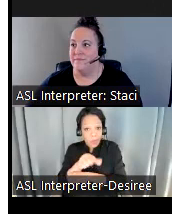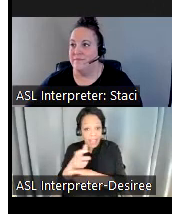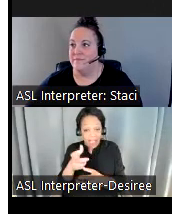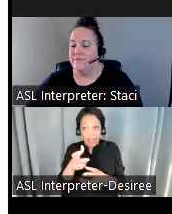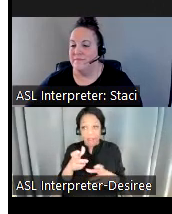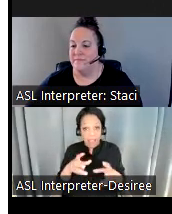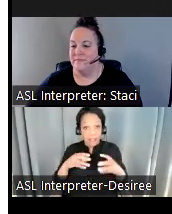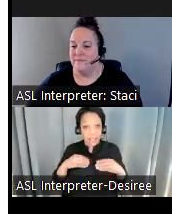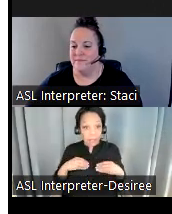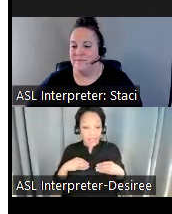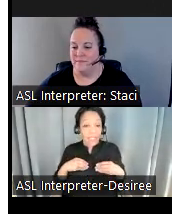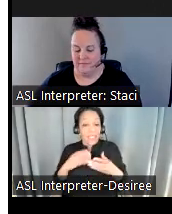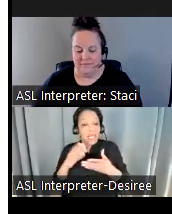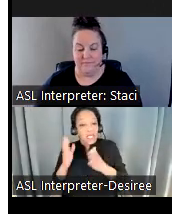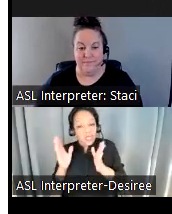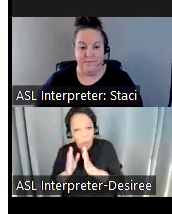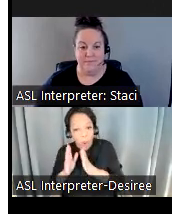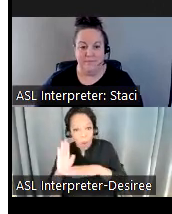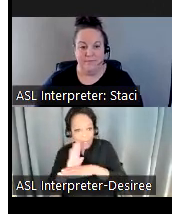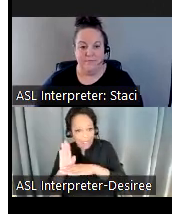if they want to stay in business. And so that's a barrier.